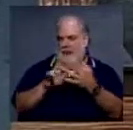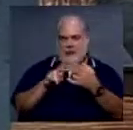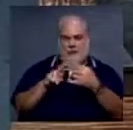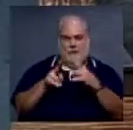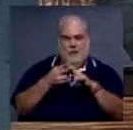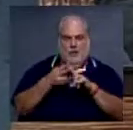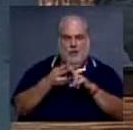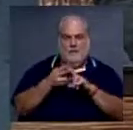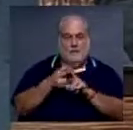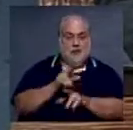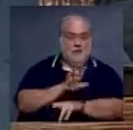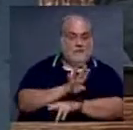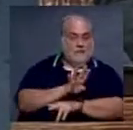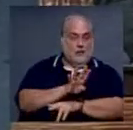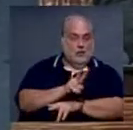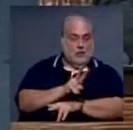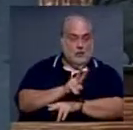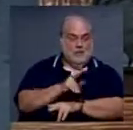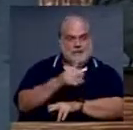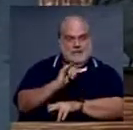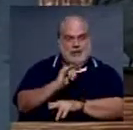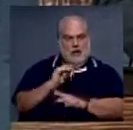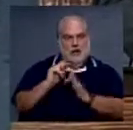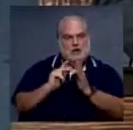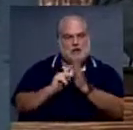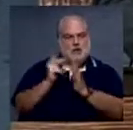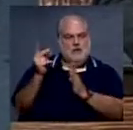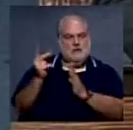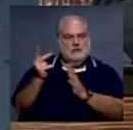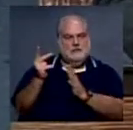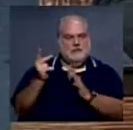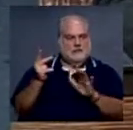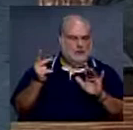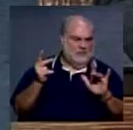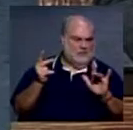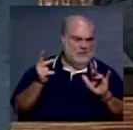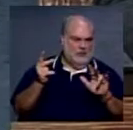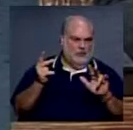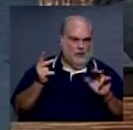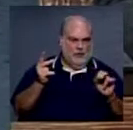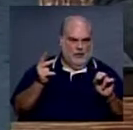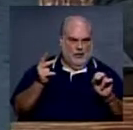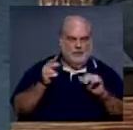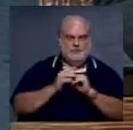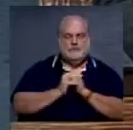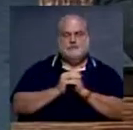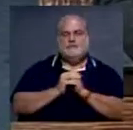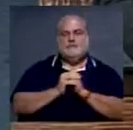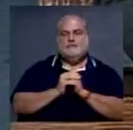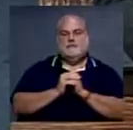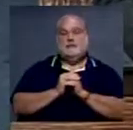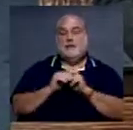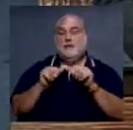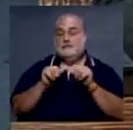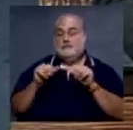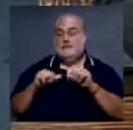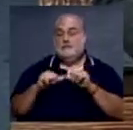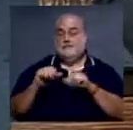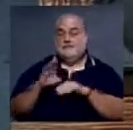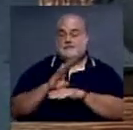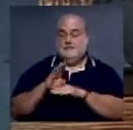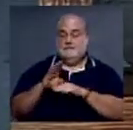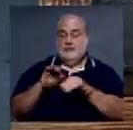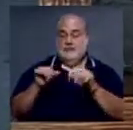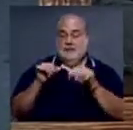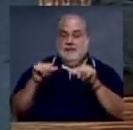low number, this facility had 25 to 30 dogs. The site was located within a commercial district of